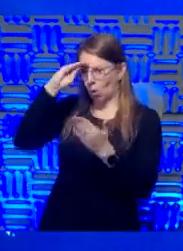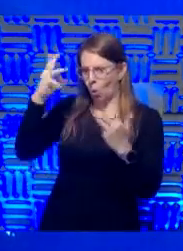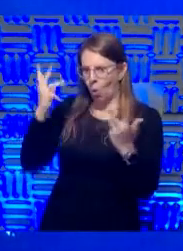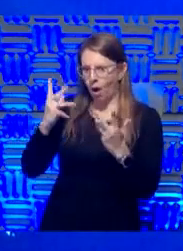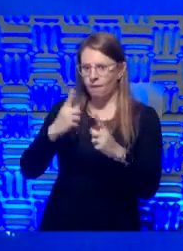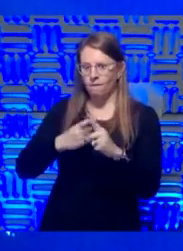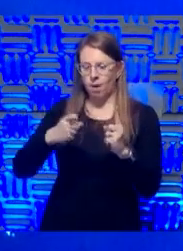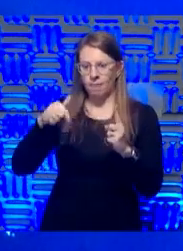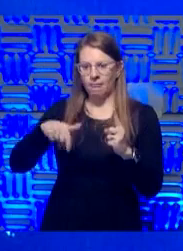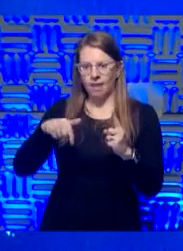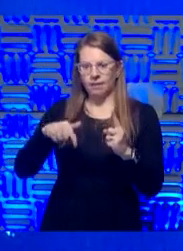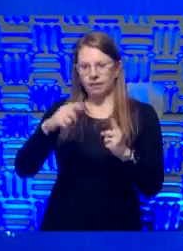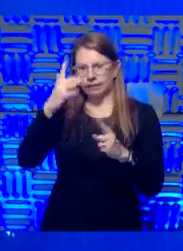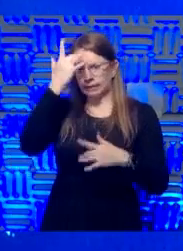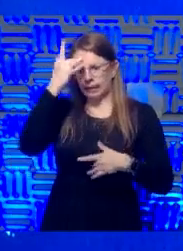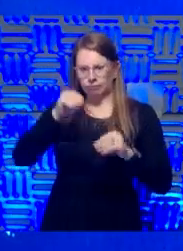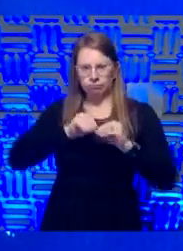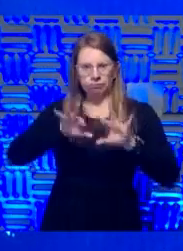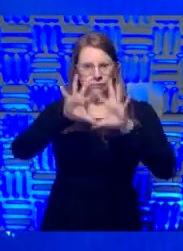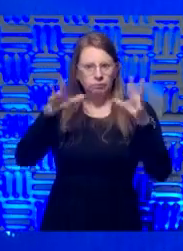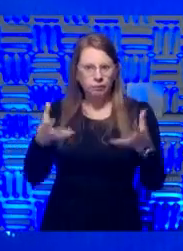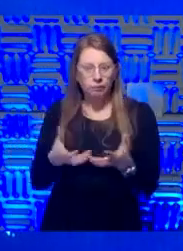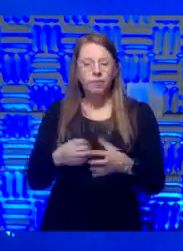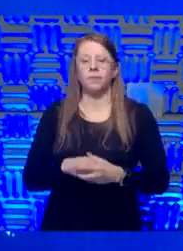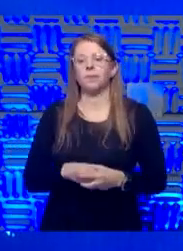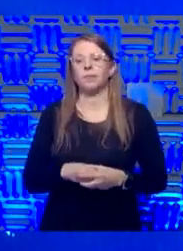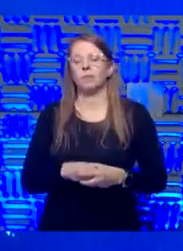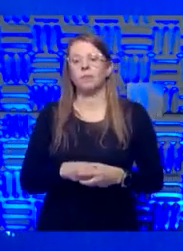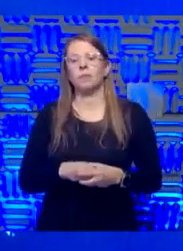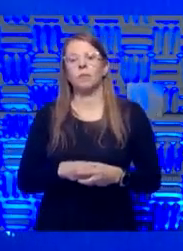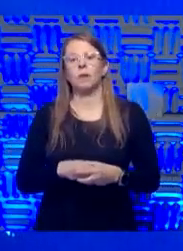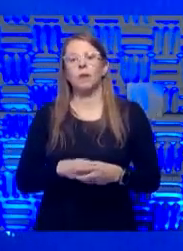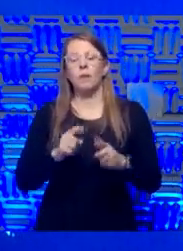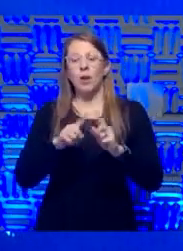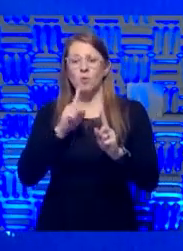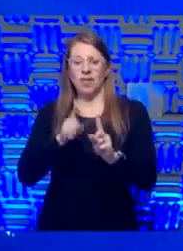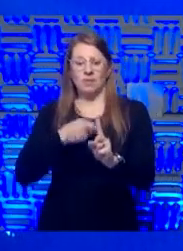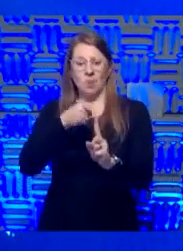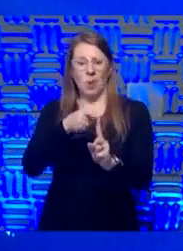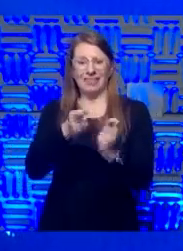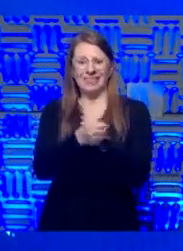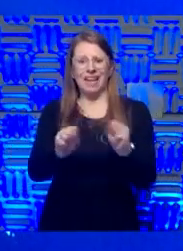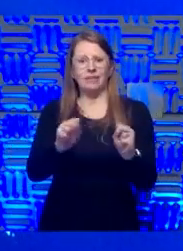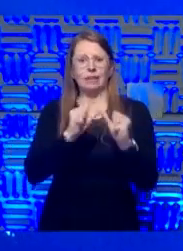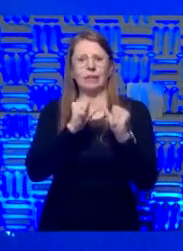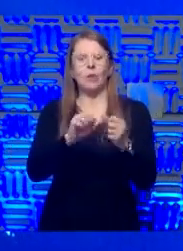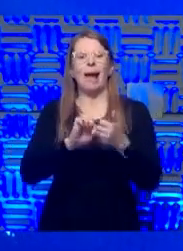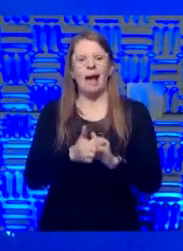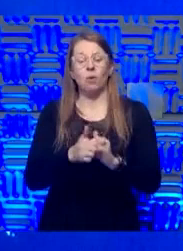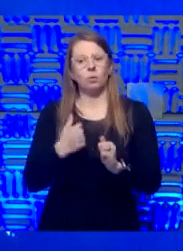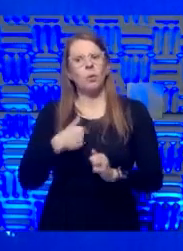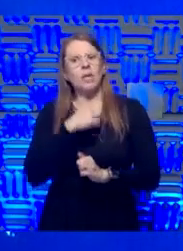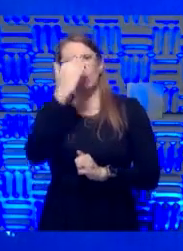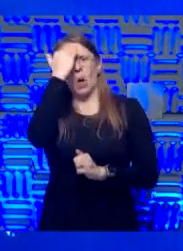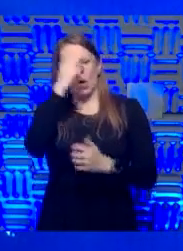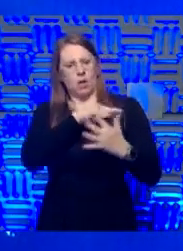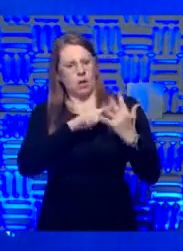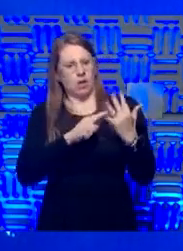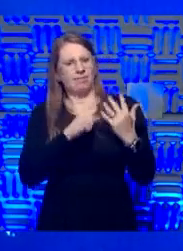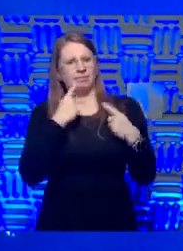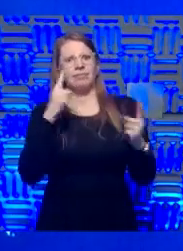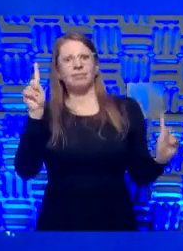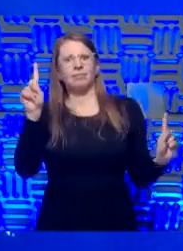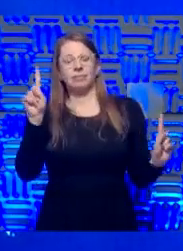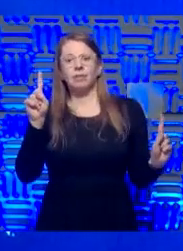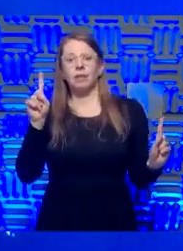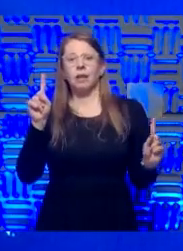Right now, our advice is based upon how to keep yourself safe. We know that this works. What we don't know is